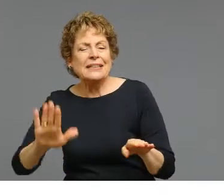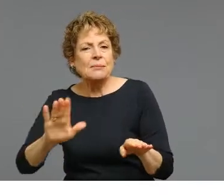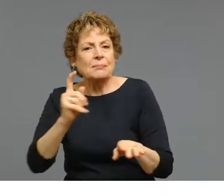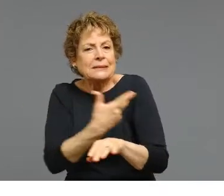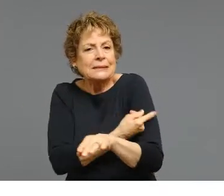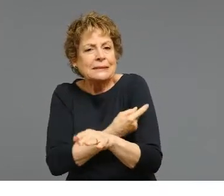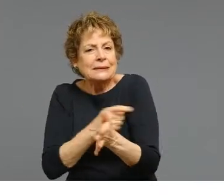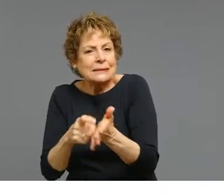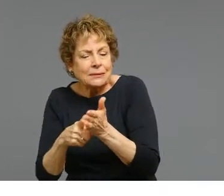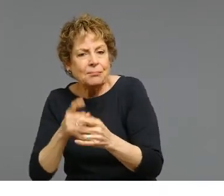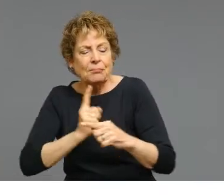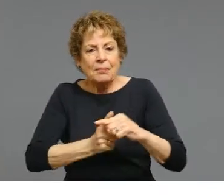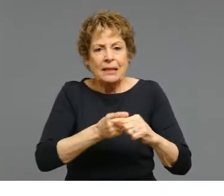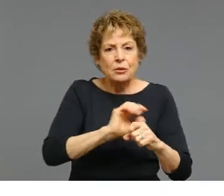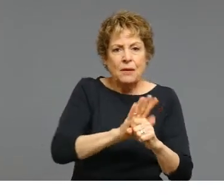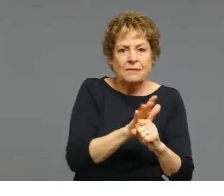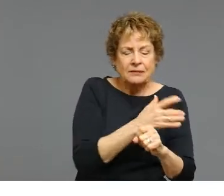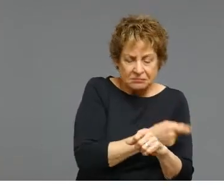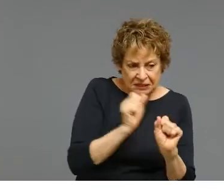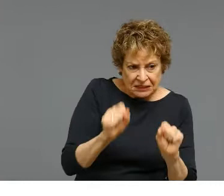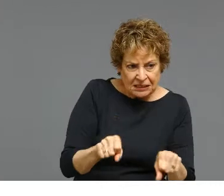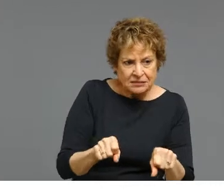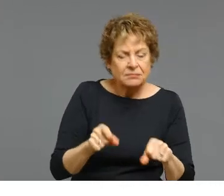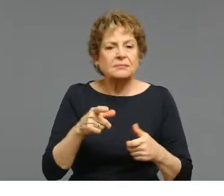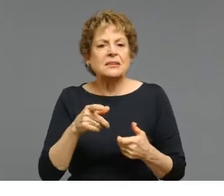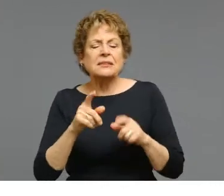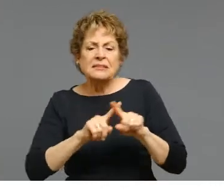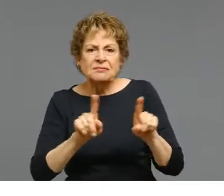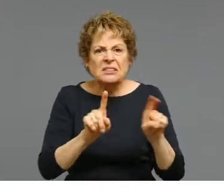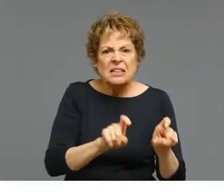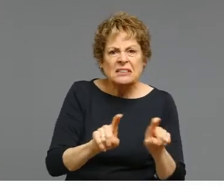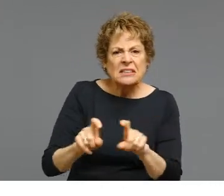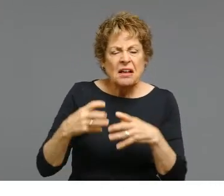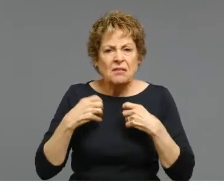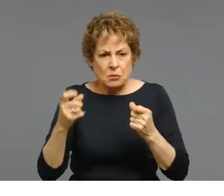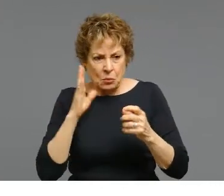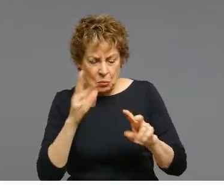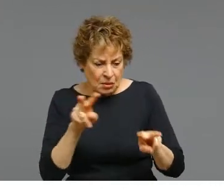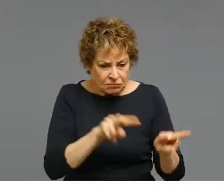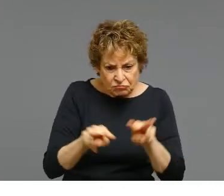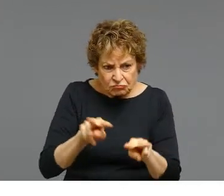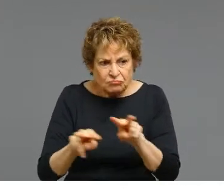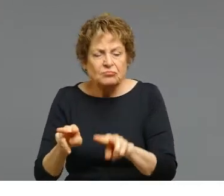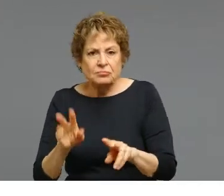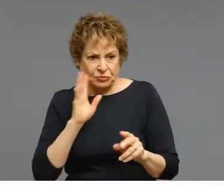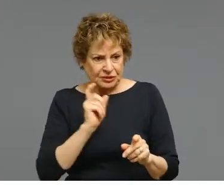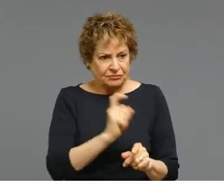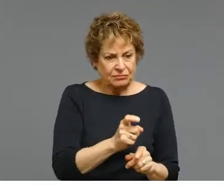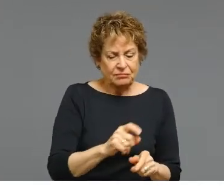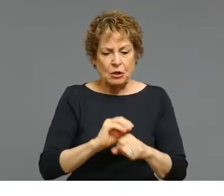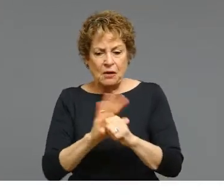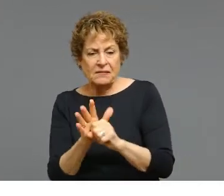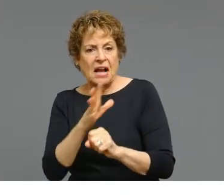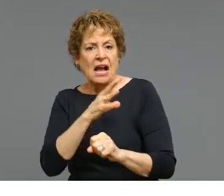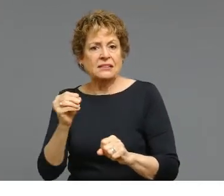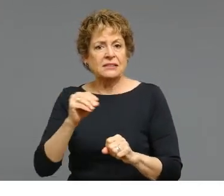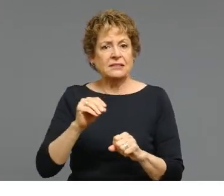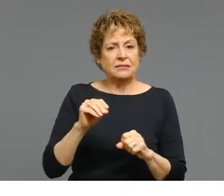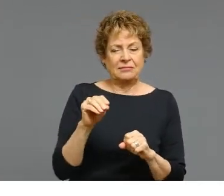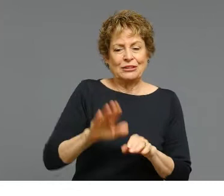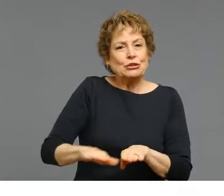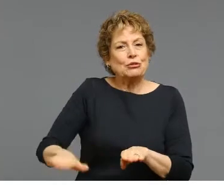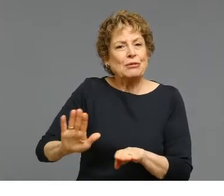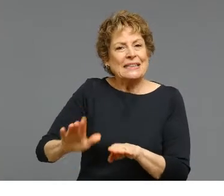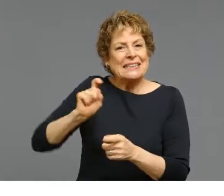their routine immunizations. Pediatricians can immunize them with the COVID vaccine at the same